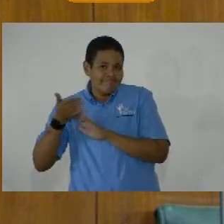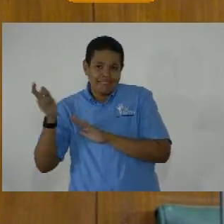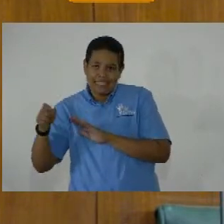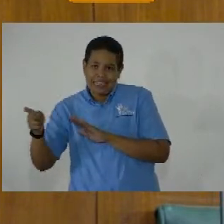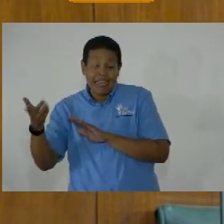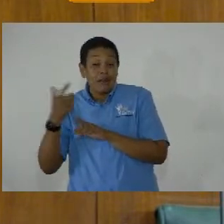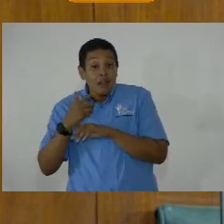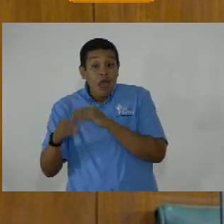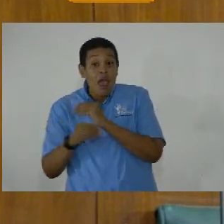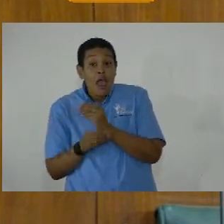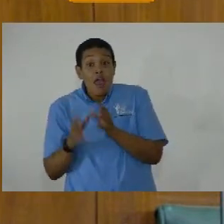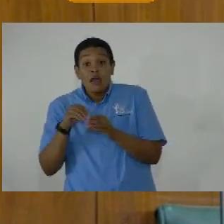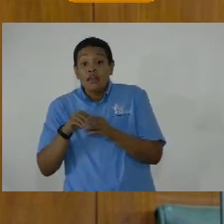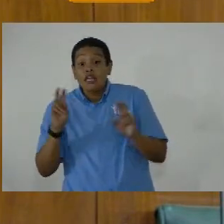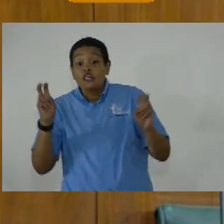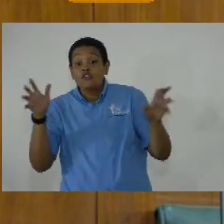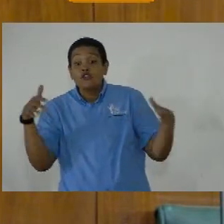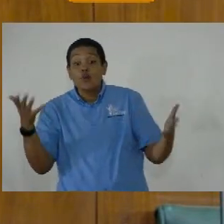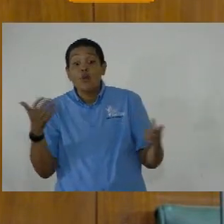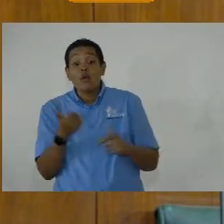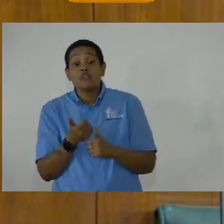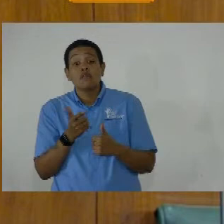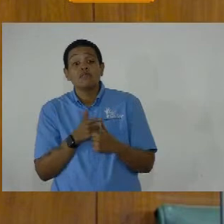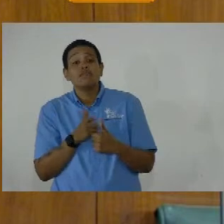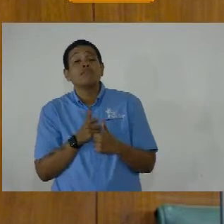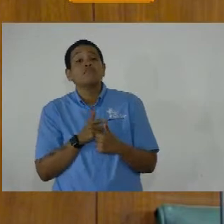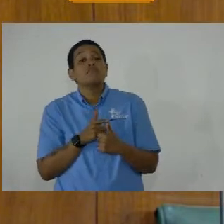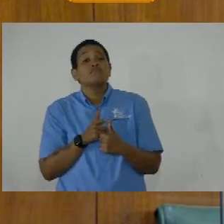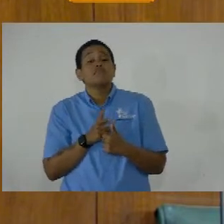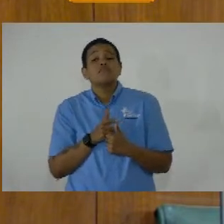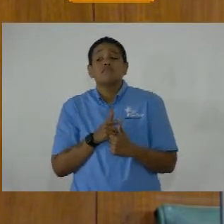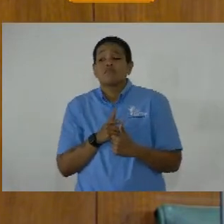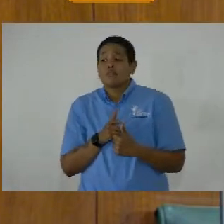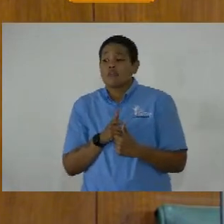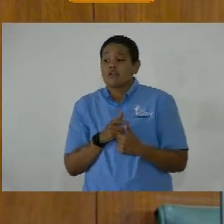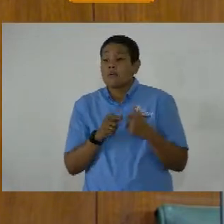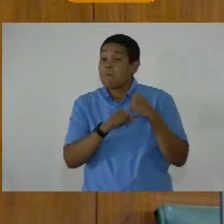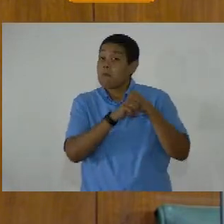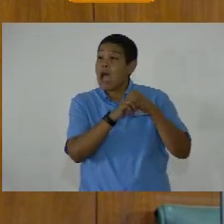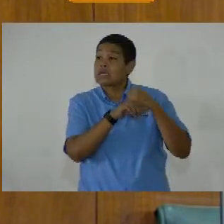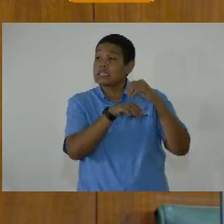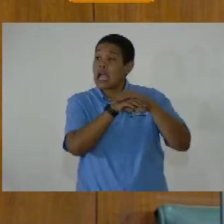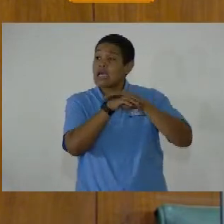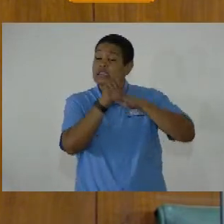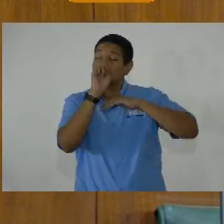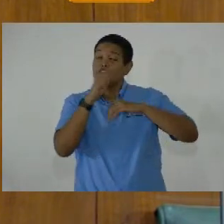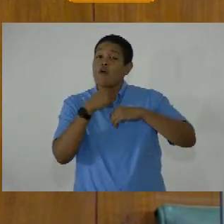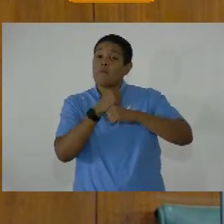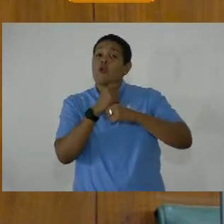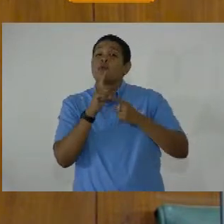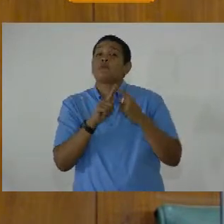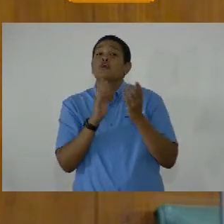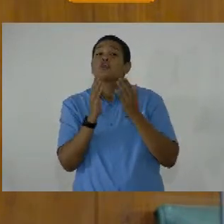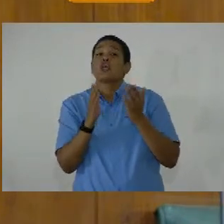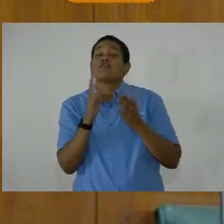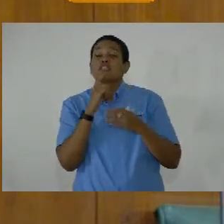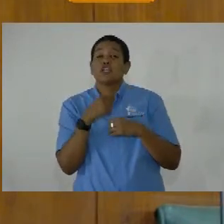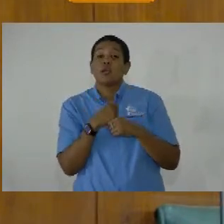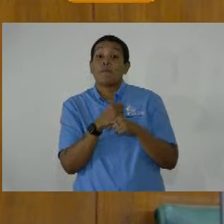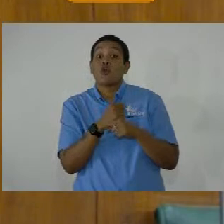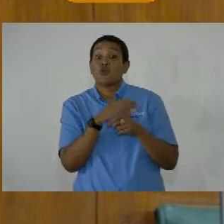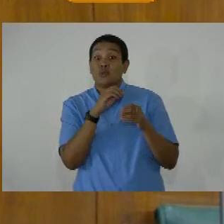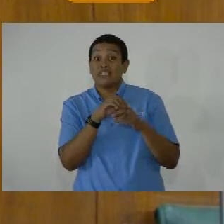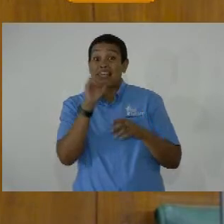Among the issues are: 1, market access for goods and services produced